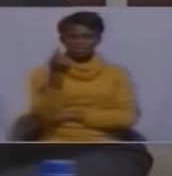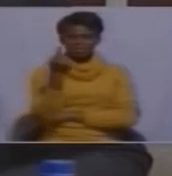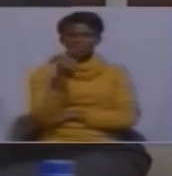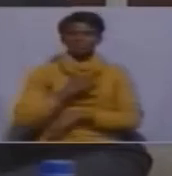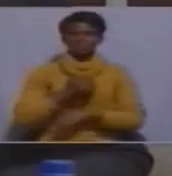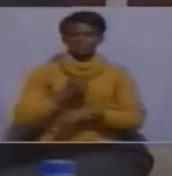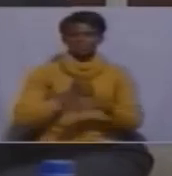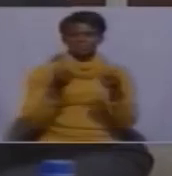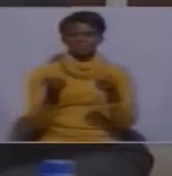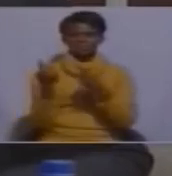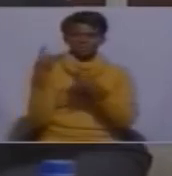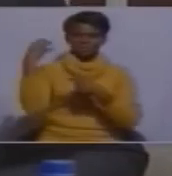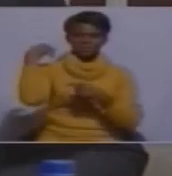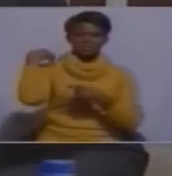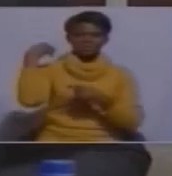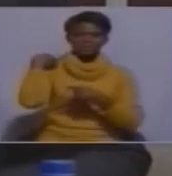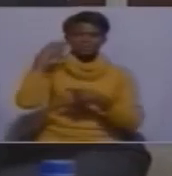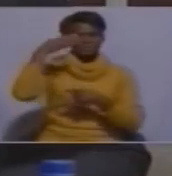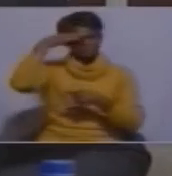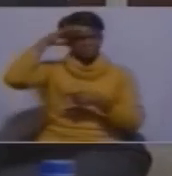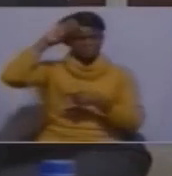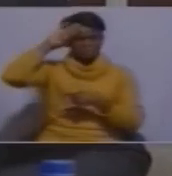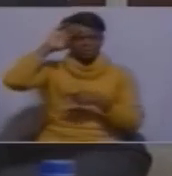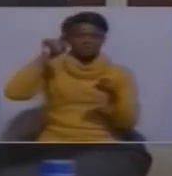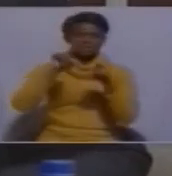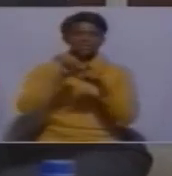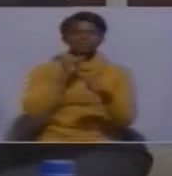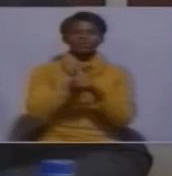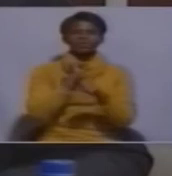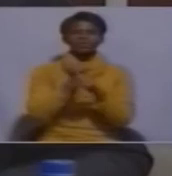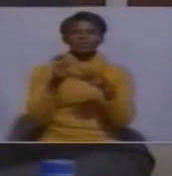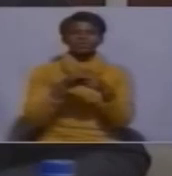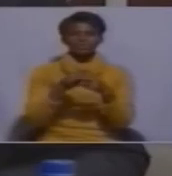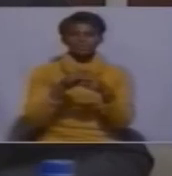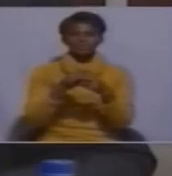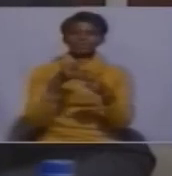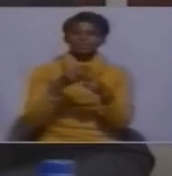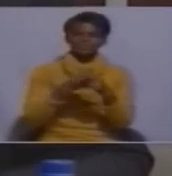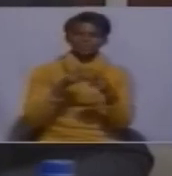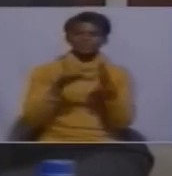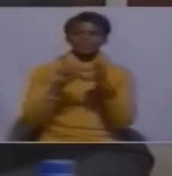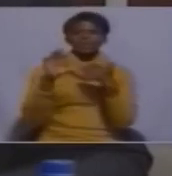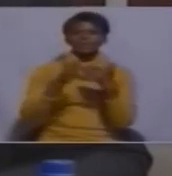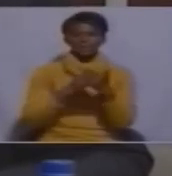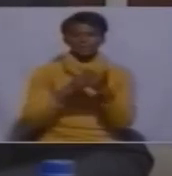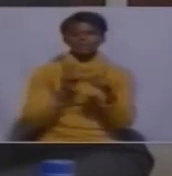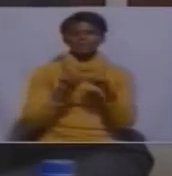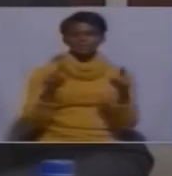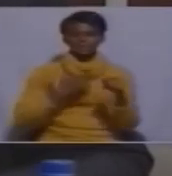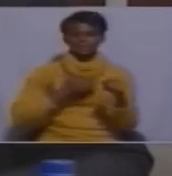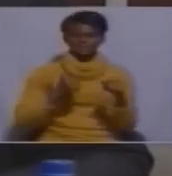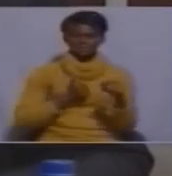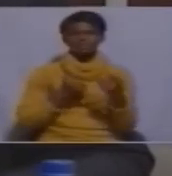for a master's in Ireland, and then I worked briefly in the UK for about a few months, and then finally came back. Otherwise, I've been in